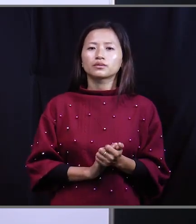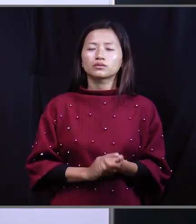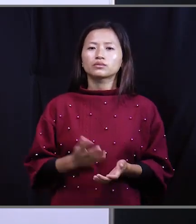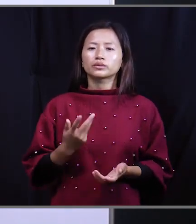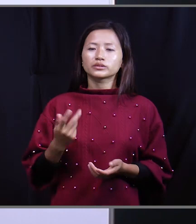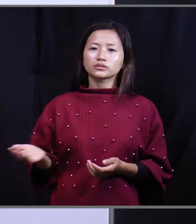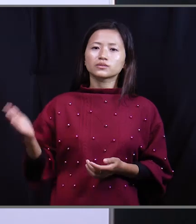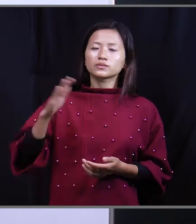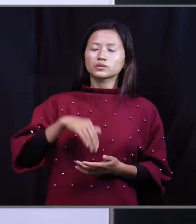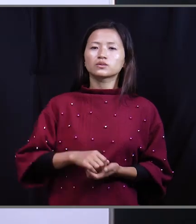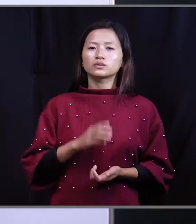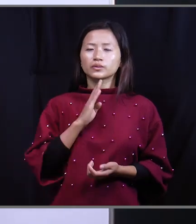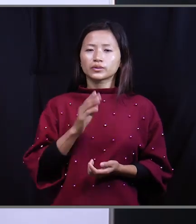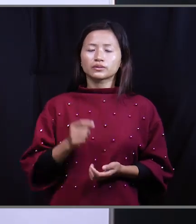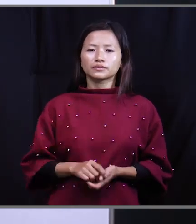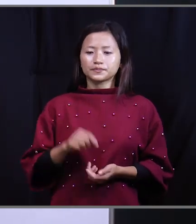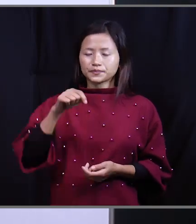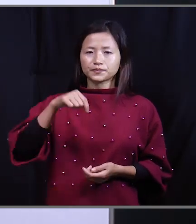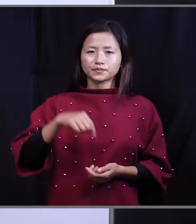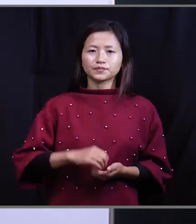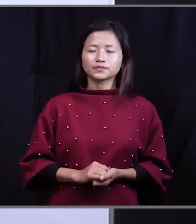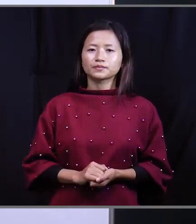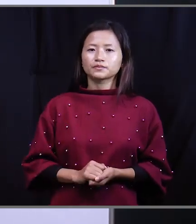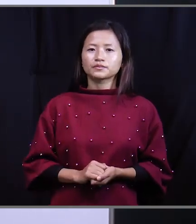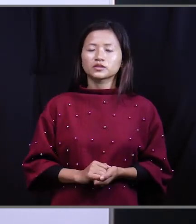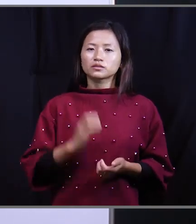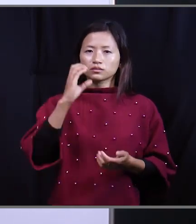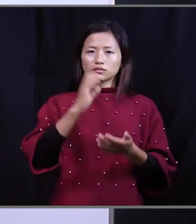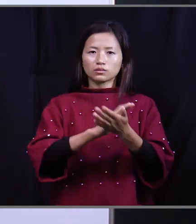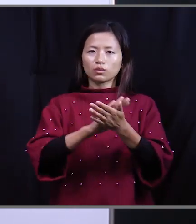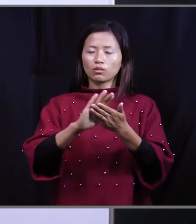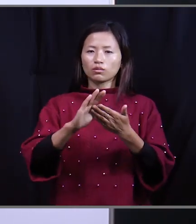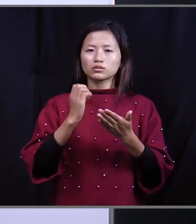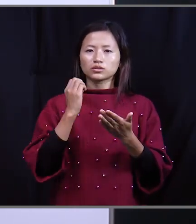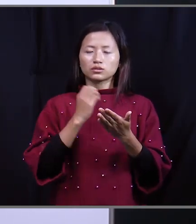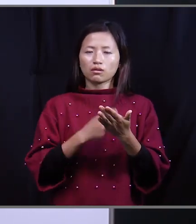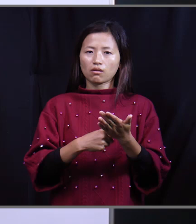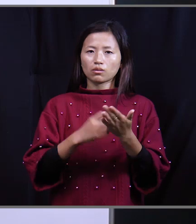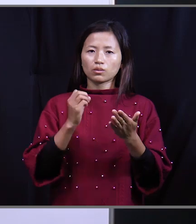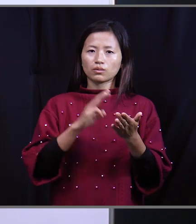called now? This chromatid is now called the chromosome.